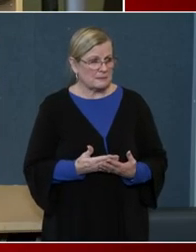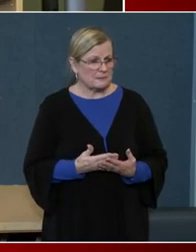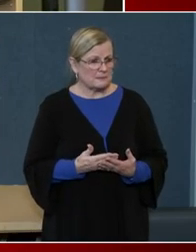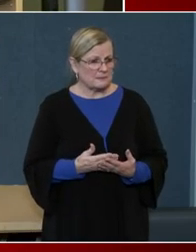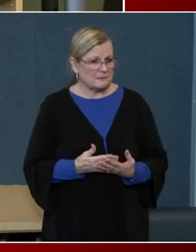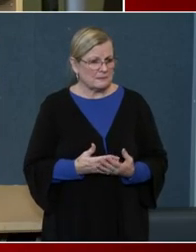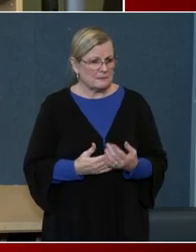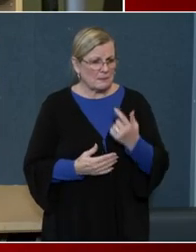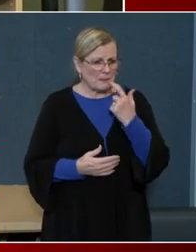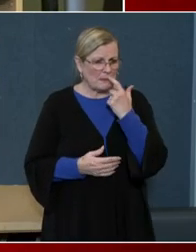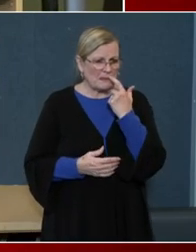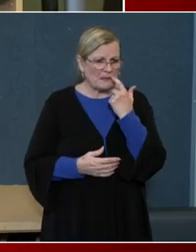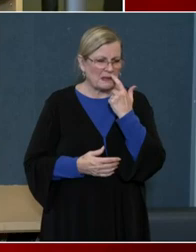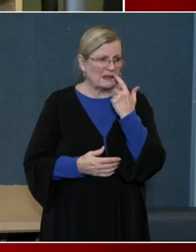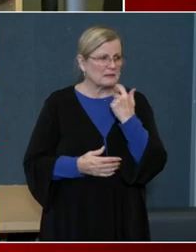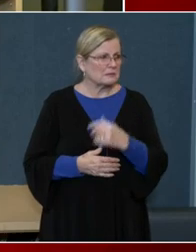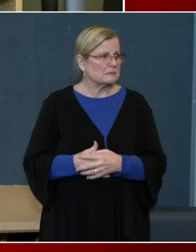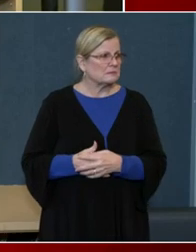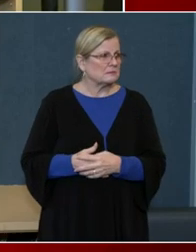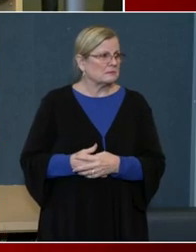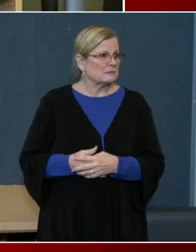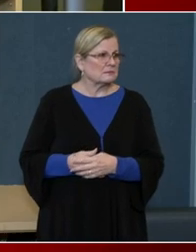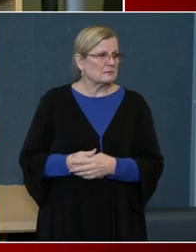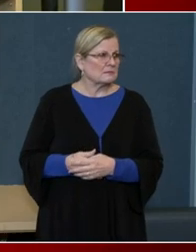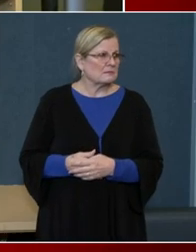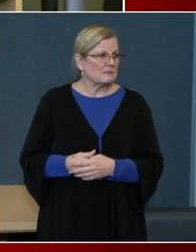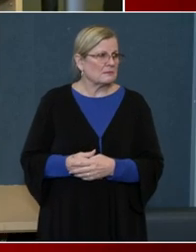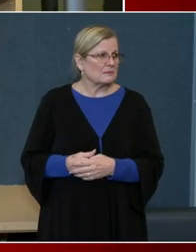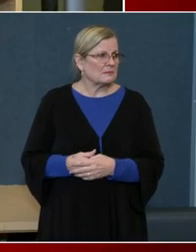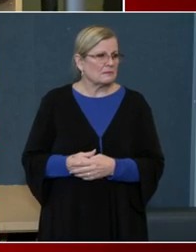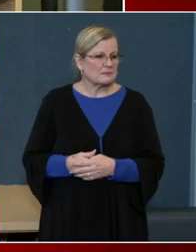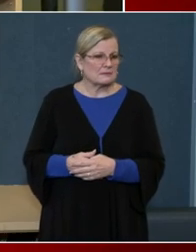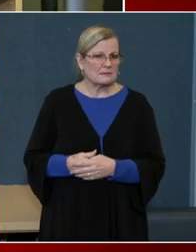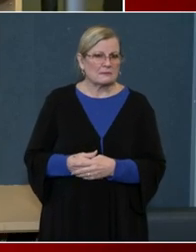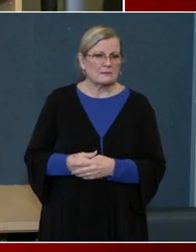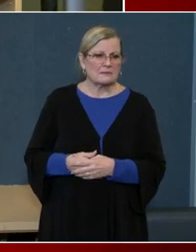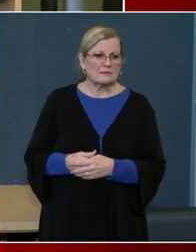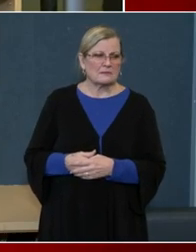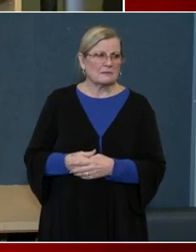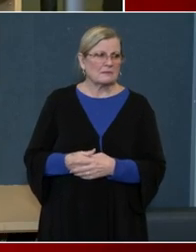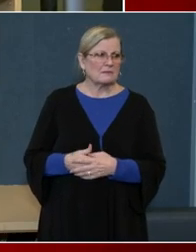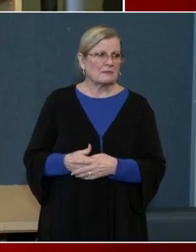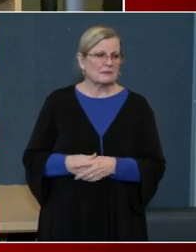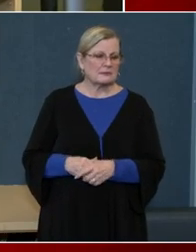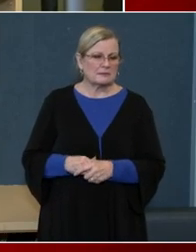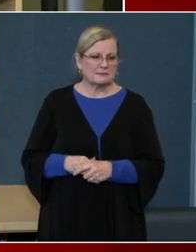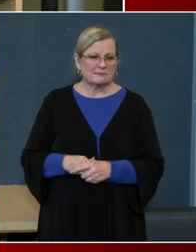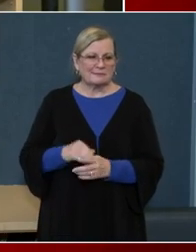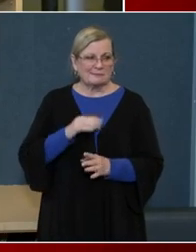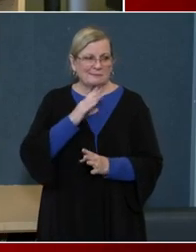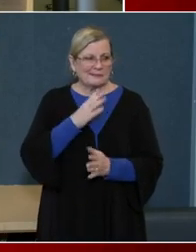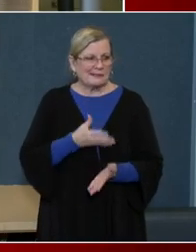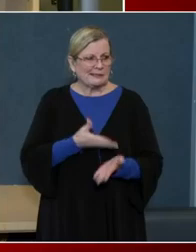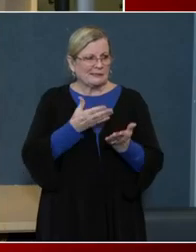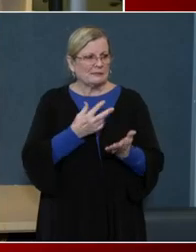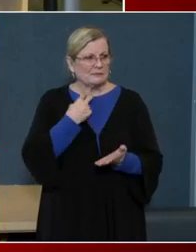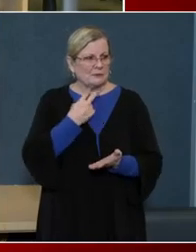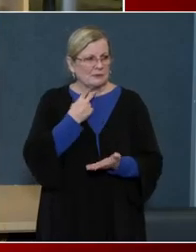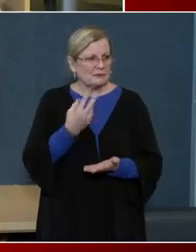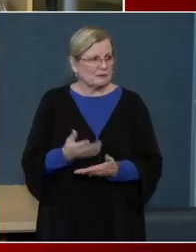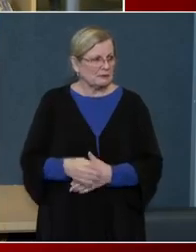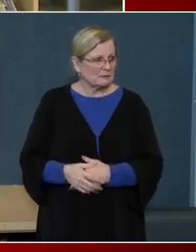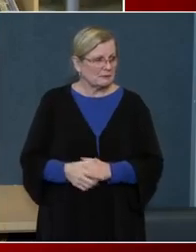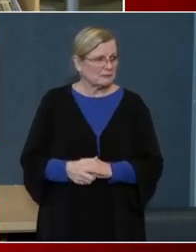made between the union and DCPS before today's announcement. Can you talk about why? Stephanie, I'm going to repeat